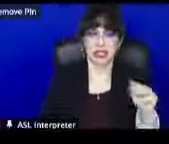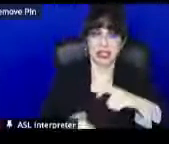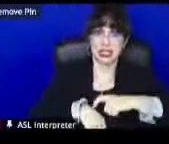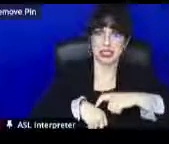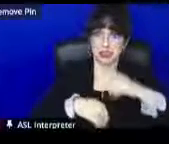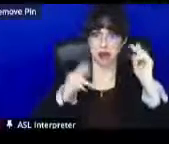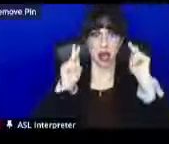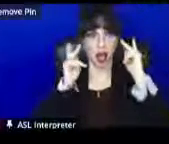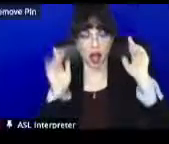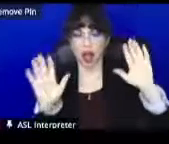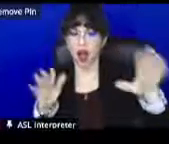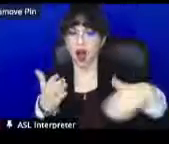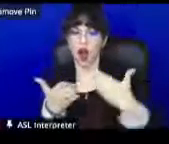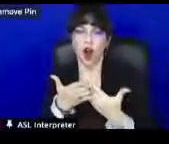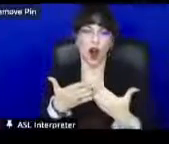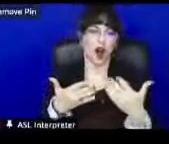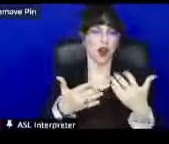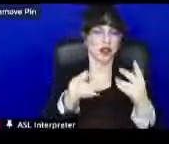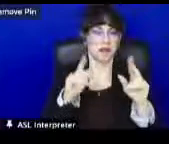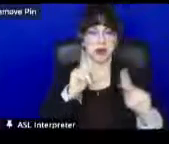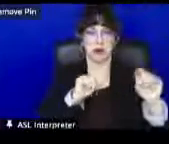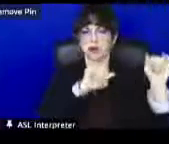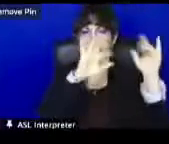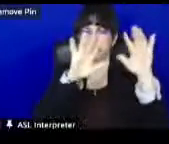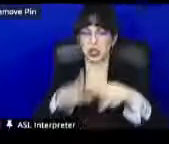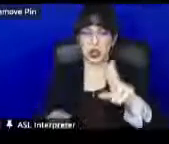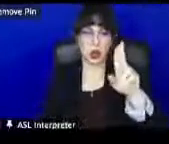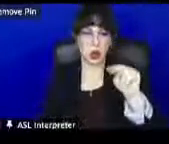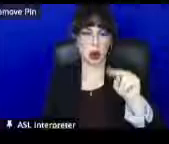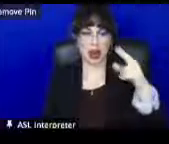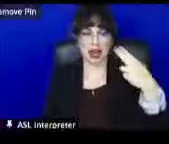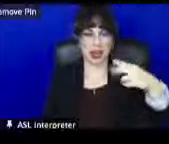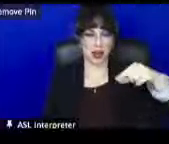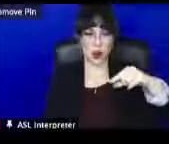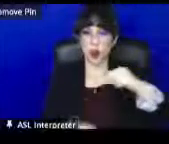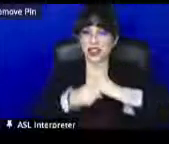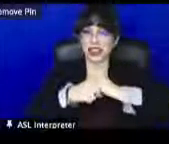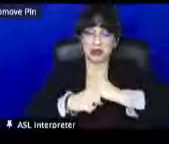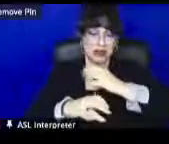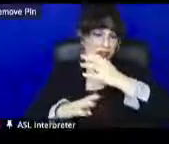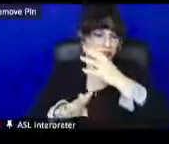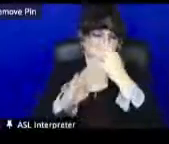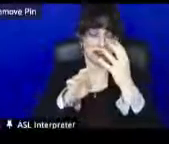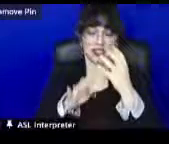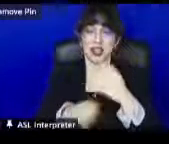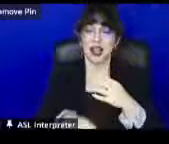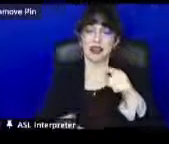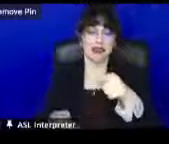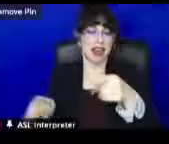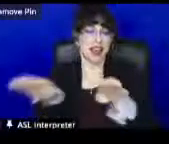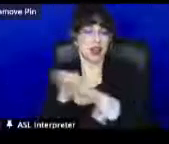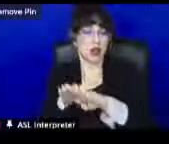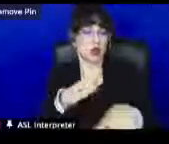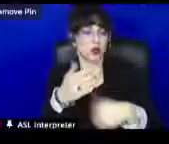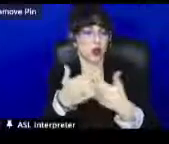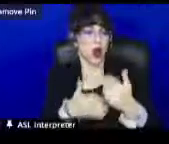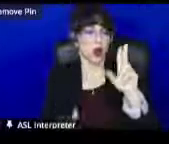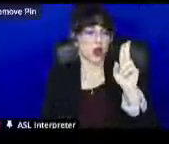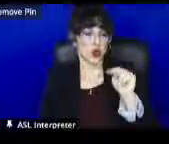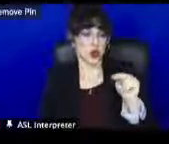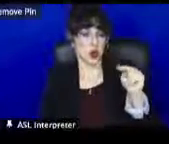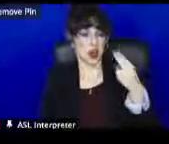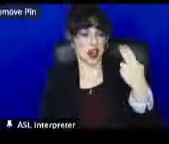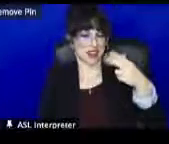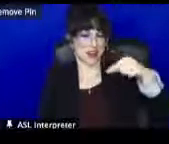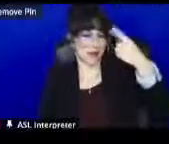security was so tight that they pretty much closed UN headquarters to all but those heads of state, and